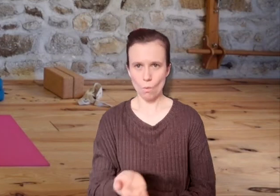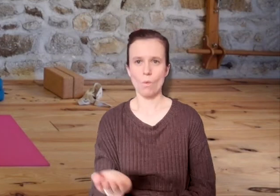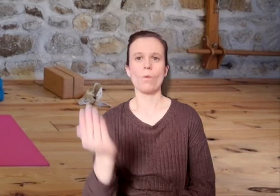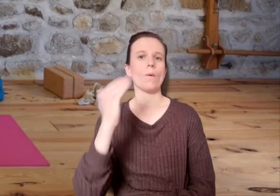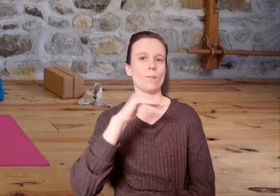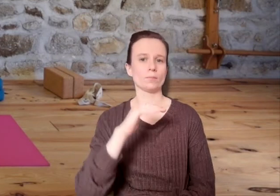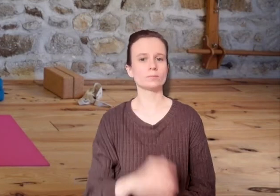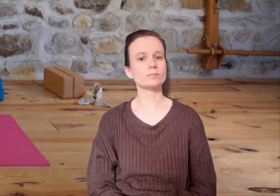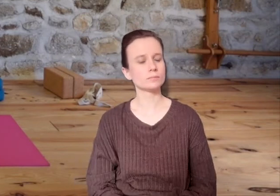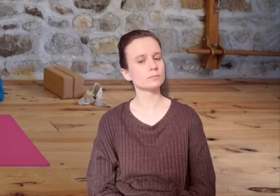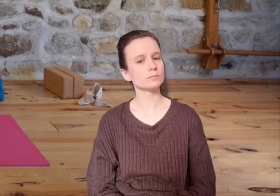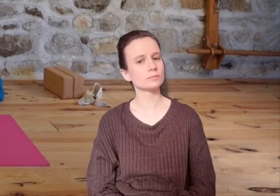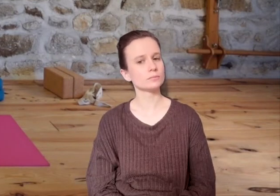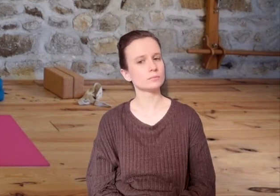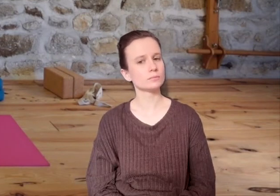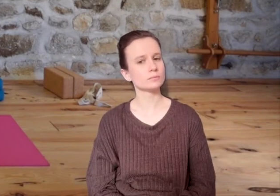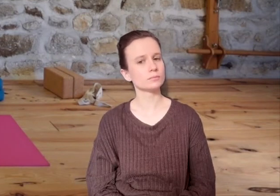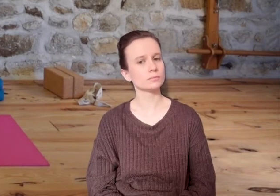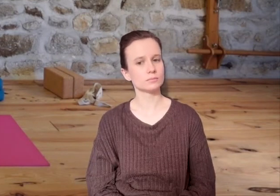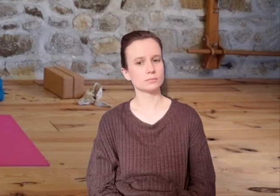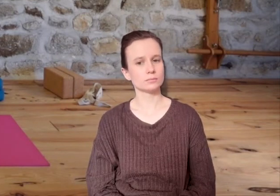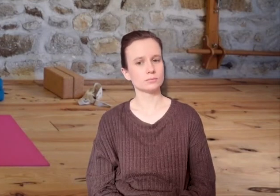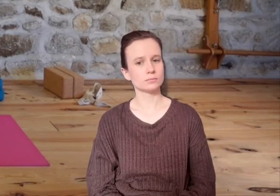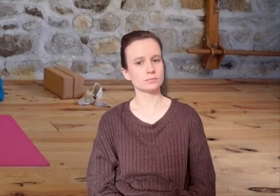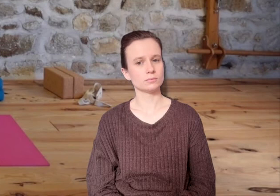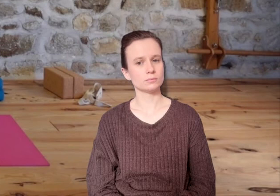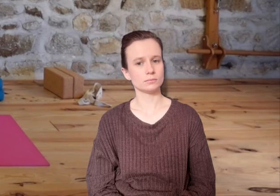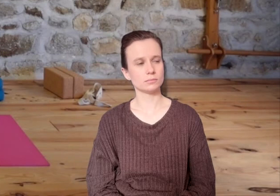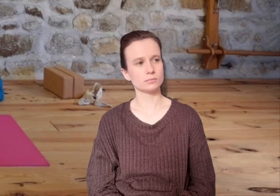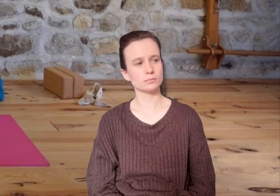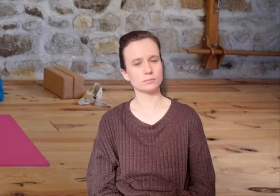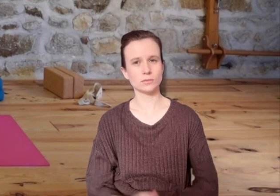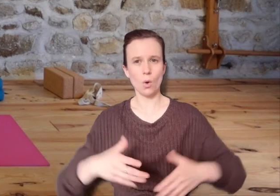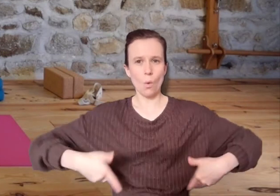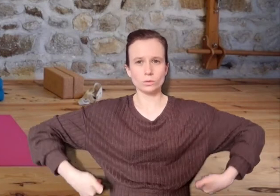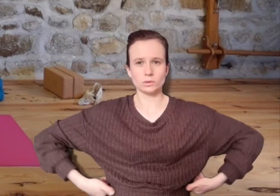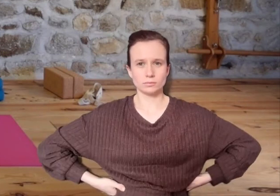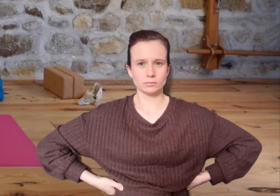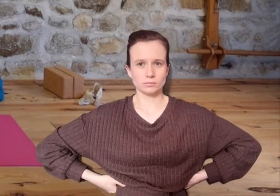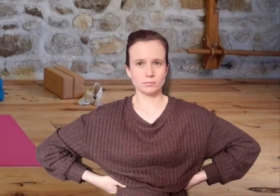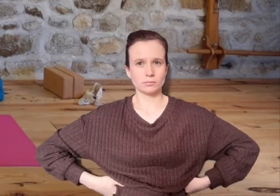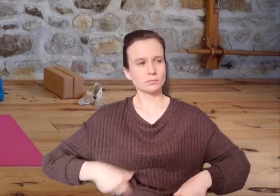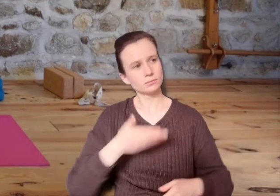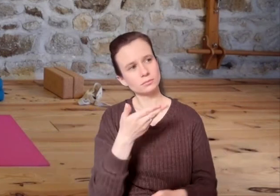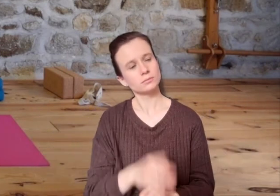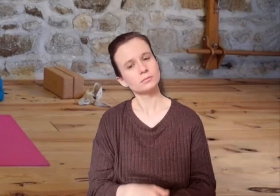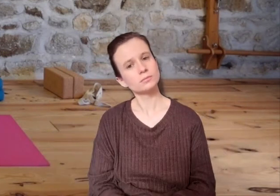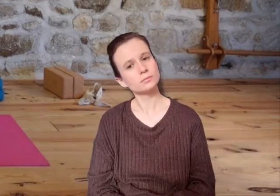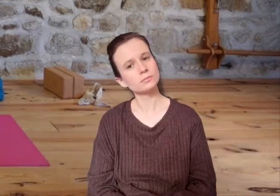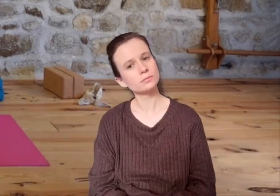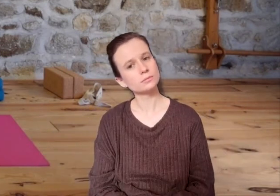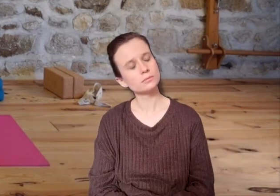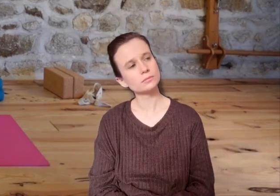to scoop out the abdominal wall to get into that shoulder stand. From here, regardless of where your arms are, you're going to bring them up to your lower